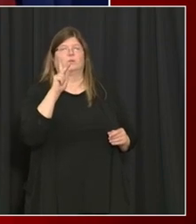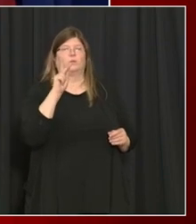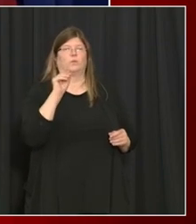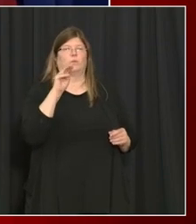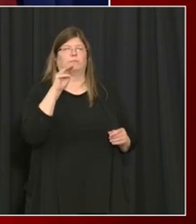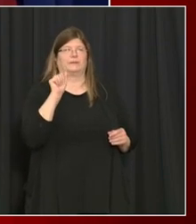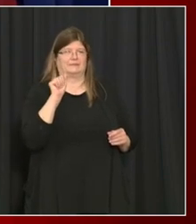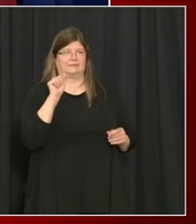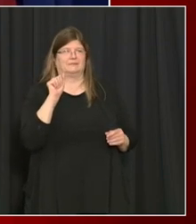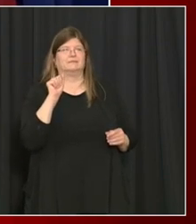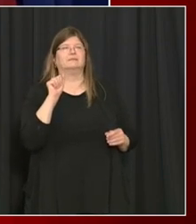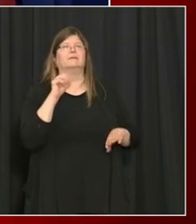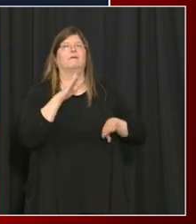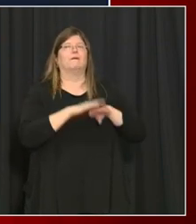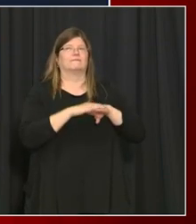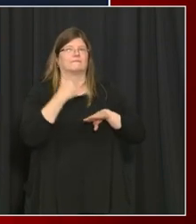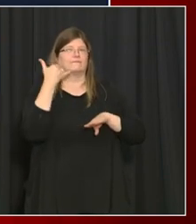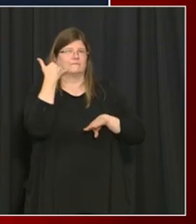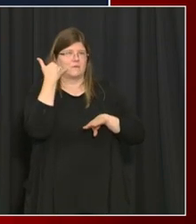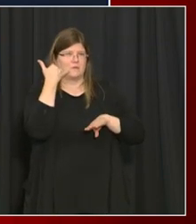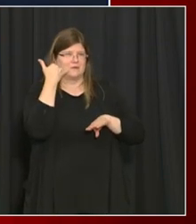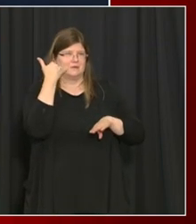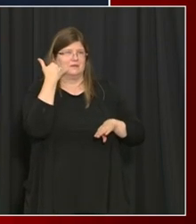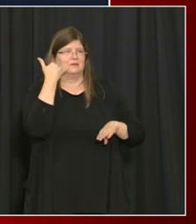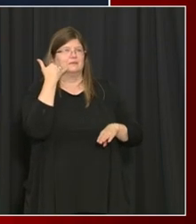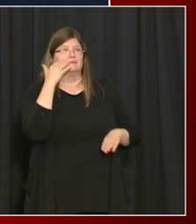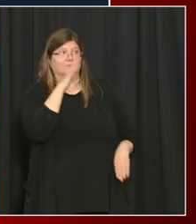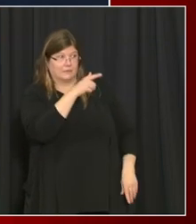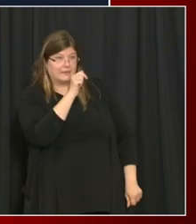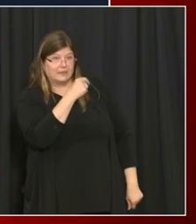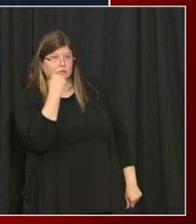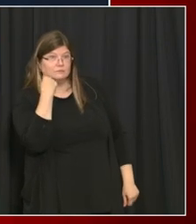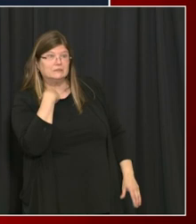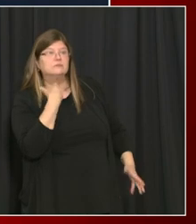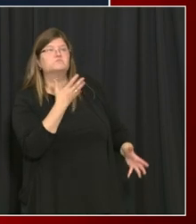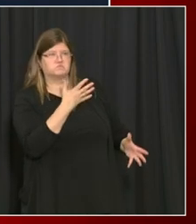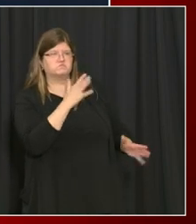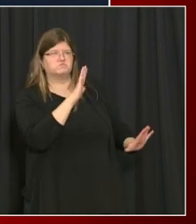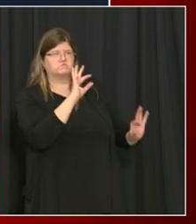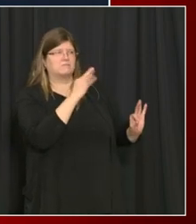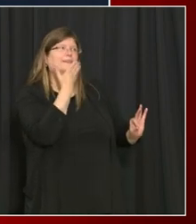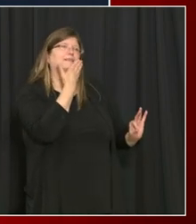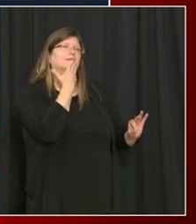Can you hear me, Mayor? Yes, I can hear you. Sorry about that. Thank you for taking my question.